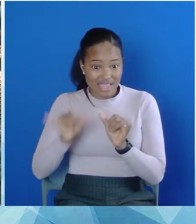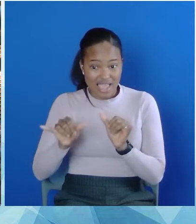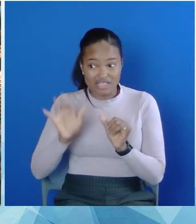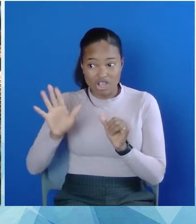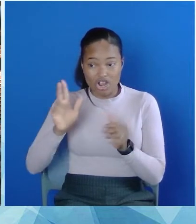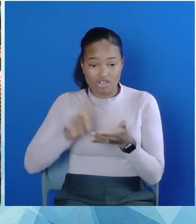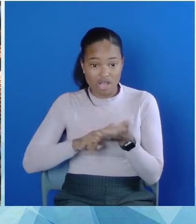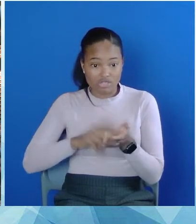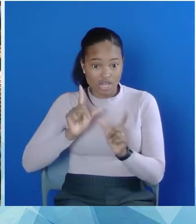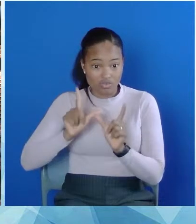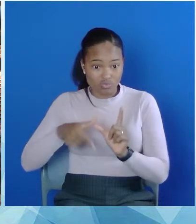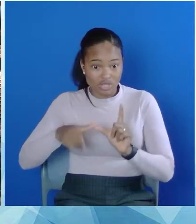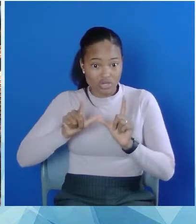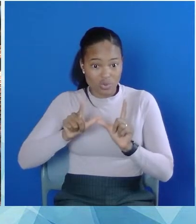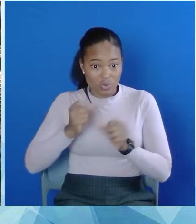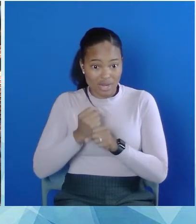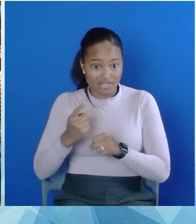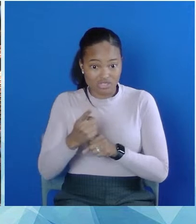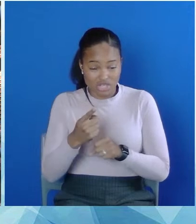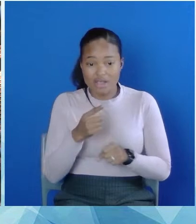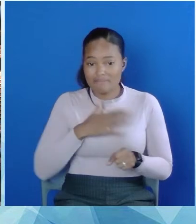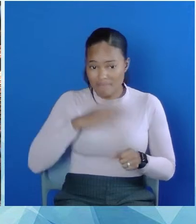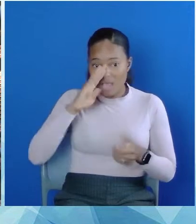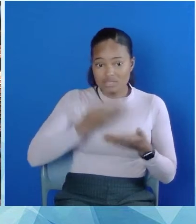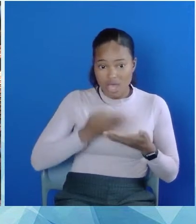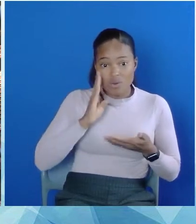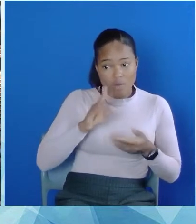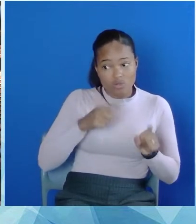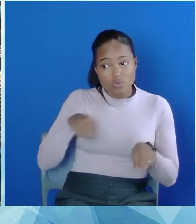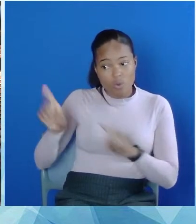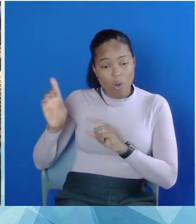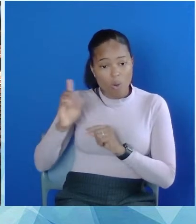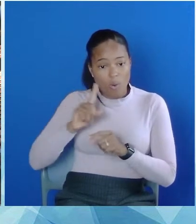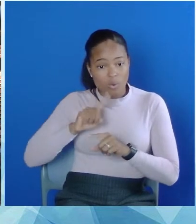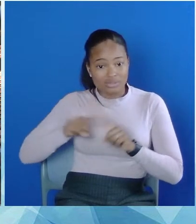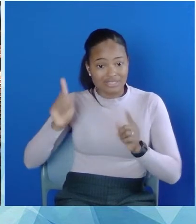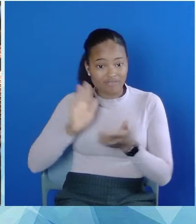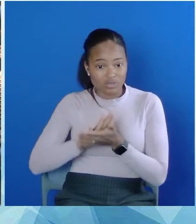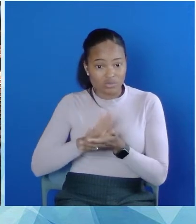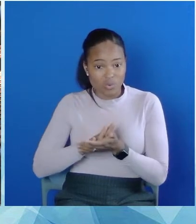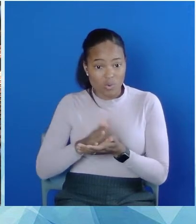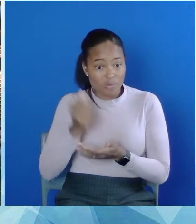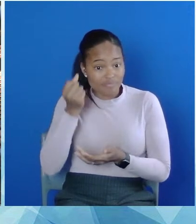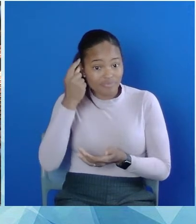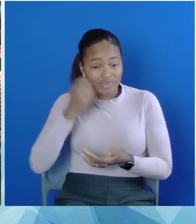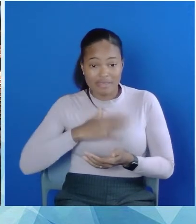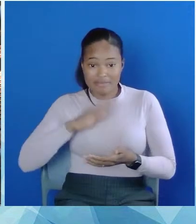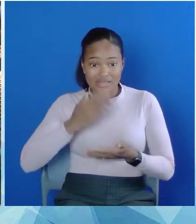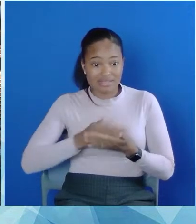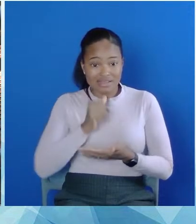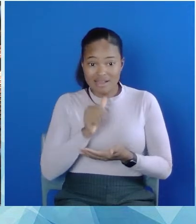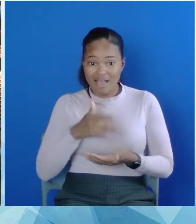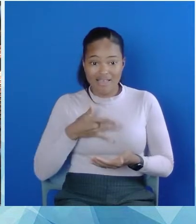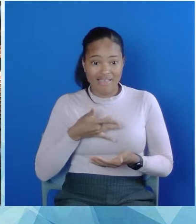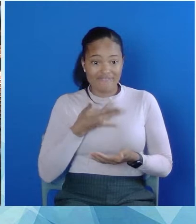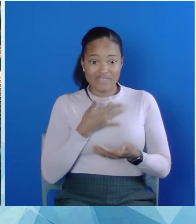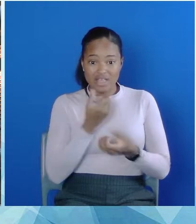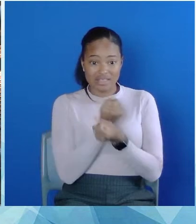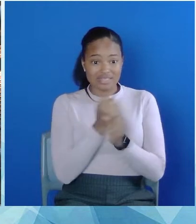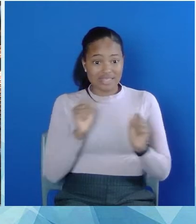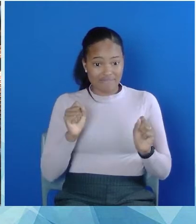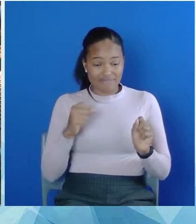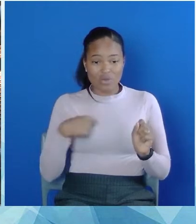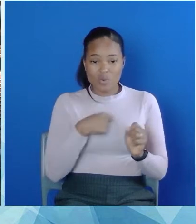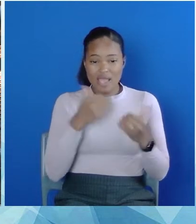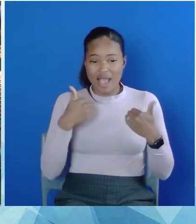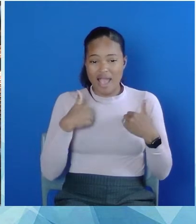will be attending to a new school. He does not feel safe here, as we had to get an injunction of harassment against her